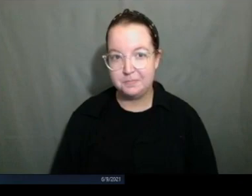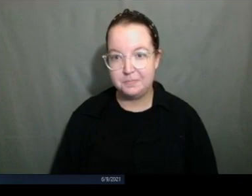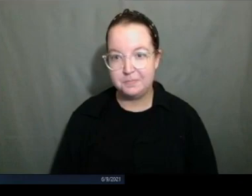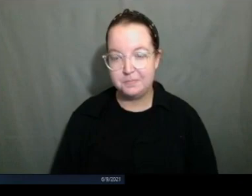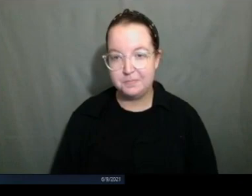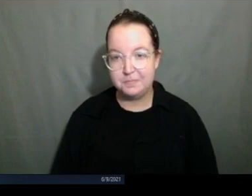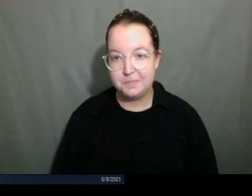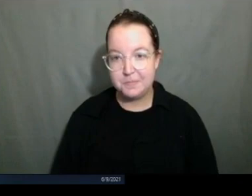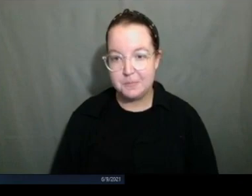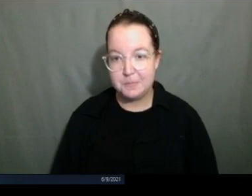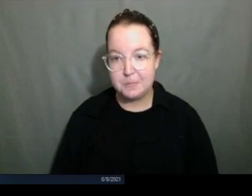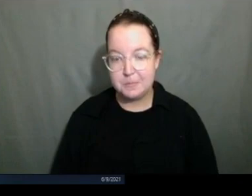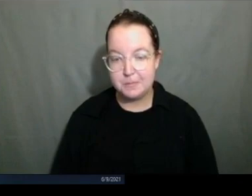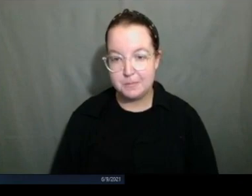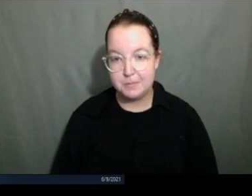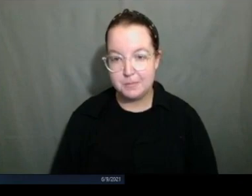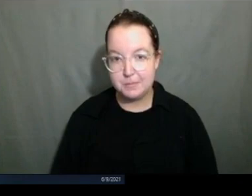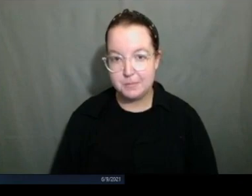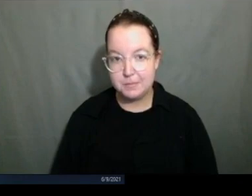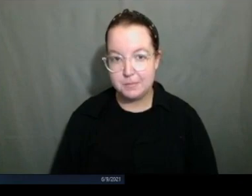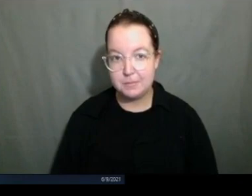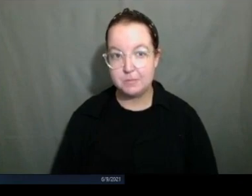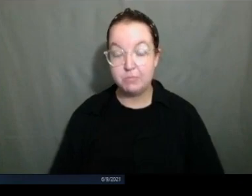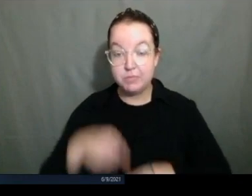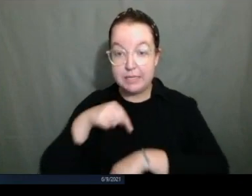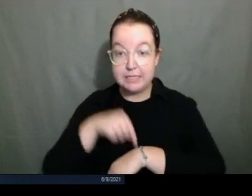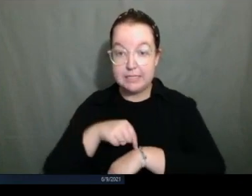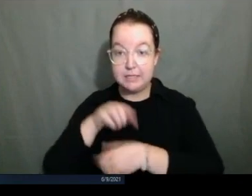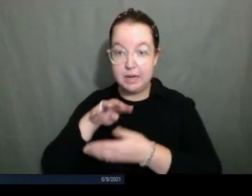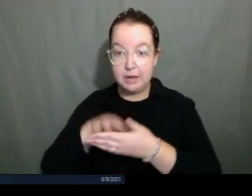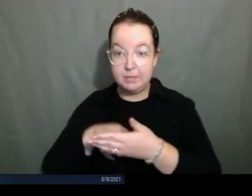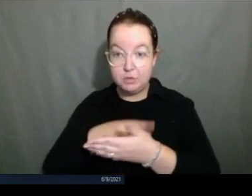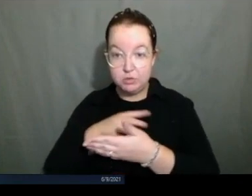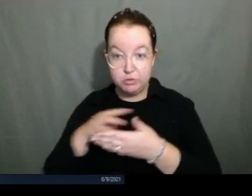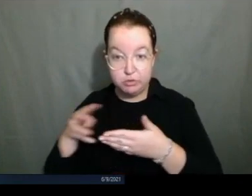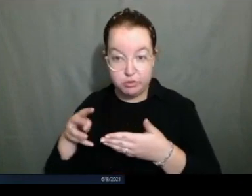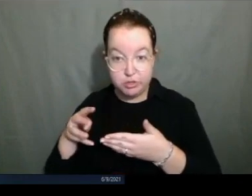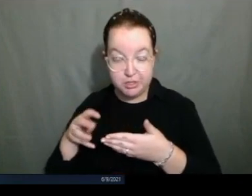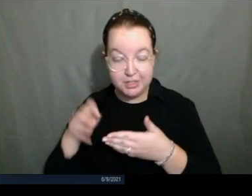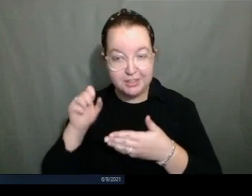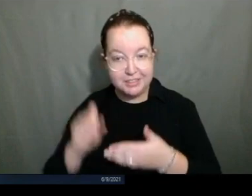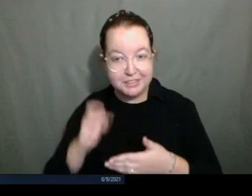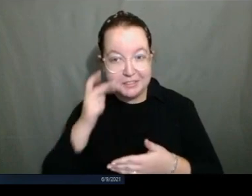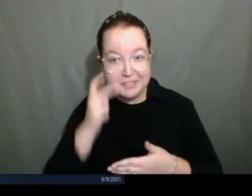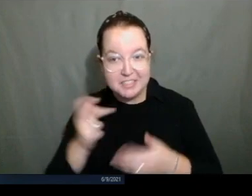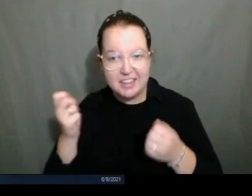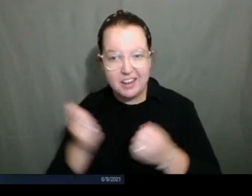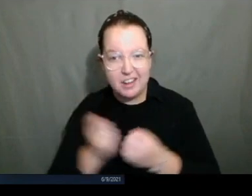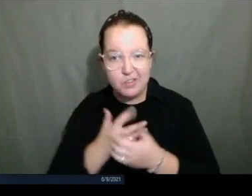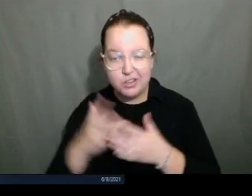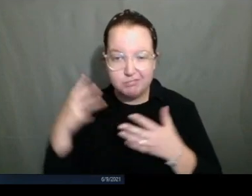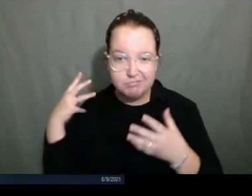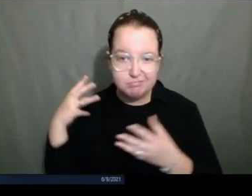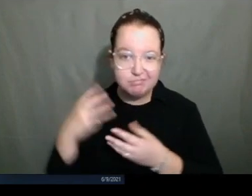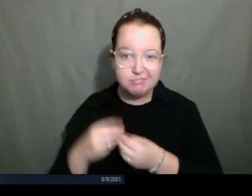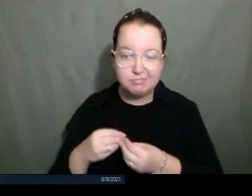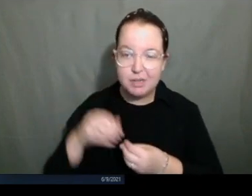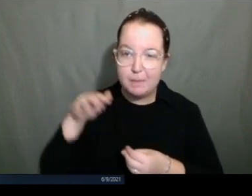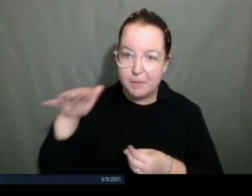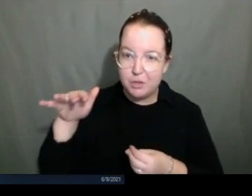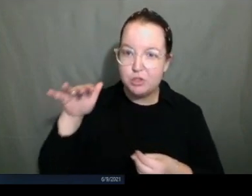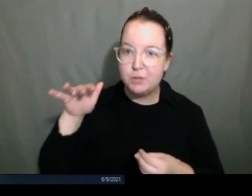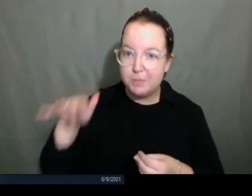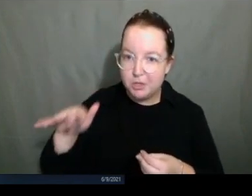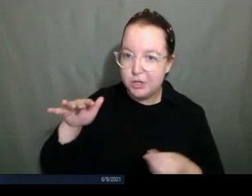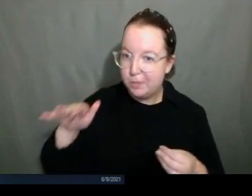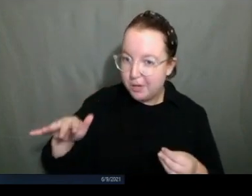The next thing that we're going to review is your timesheet, which is where you will be able to see all of your punches and submit a punch change request